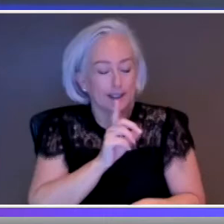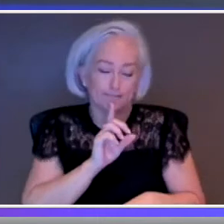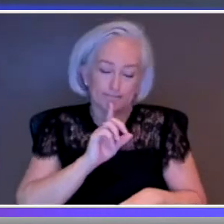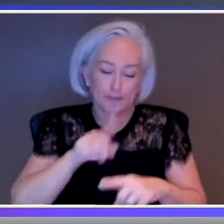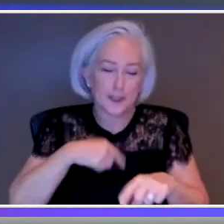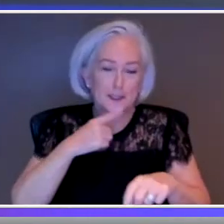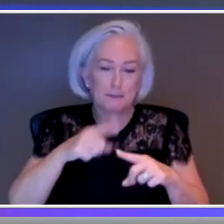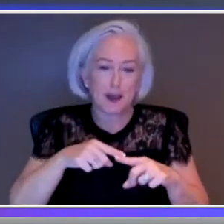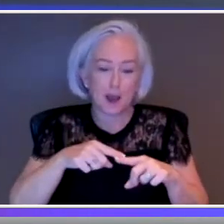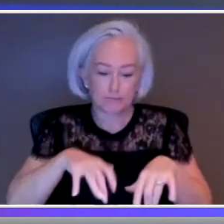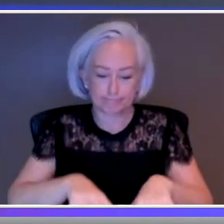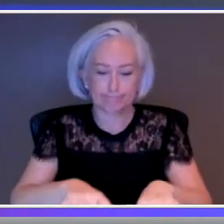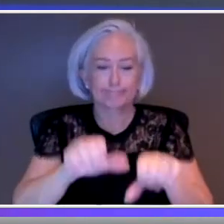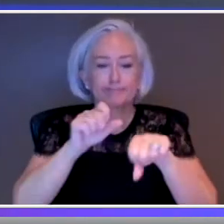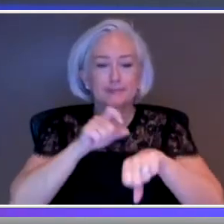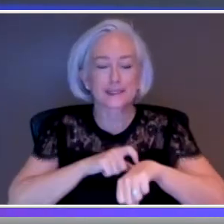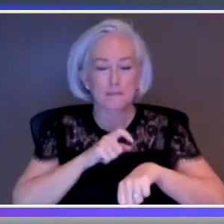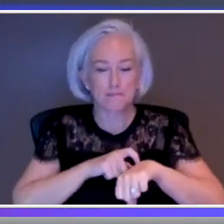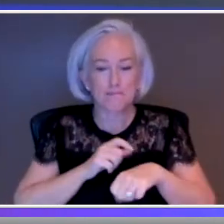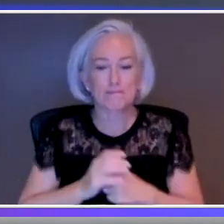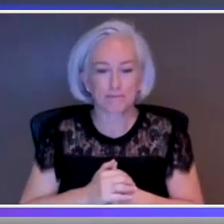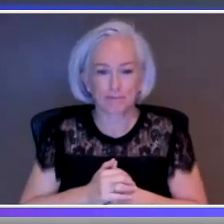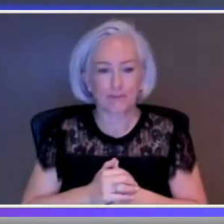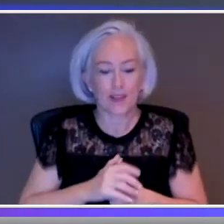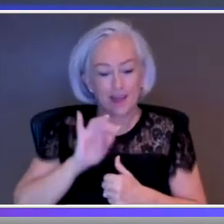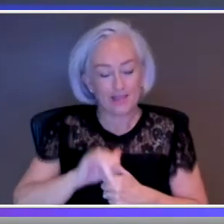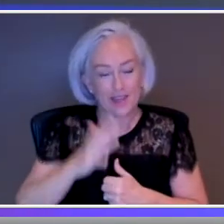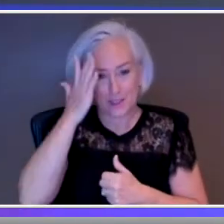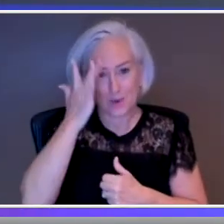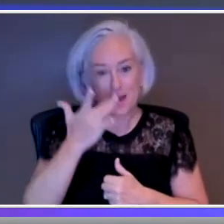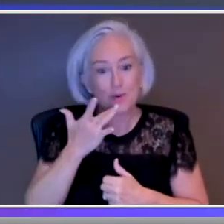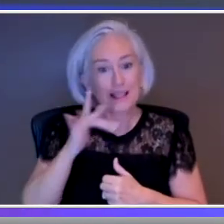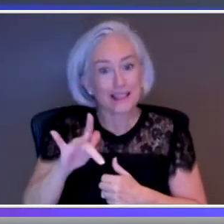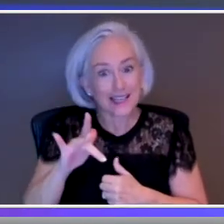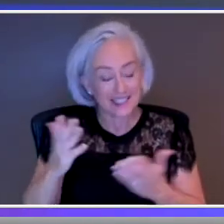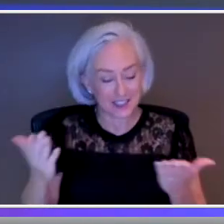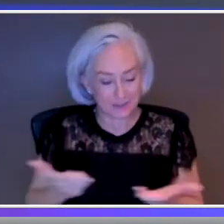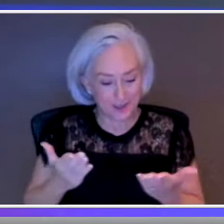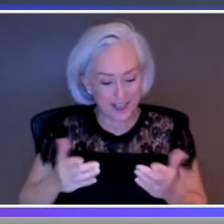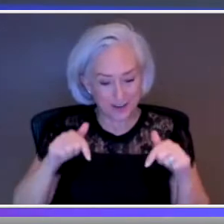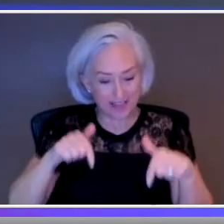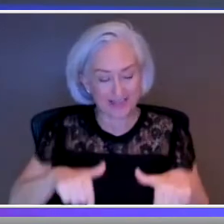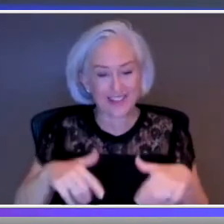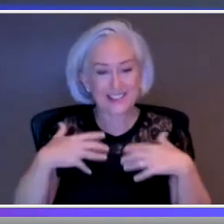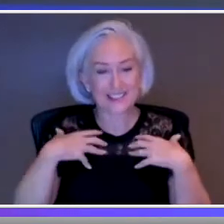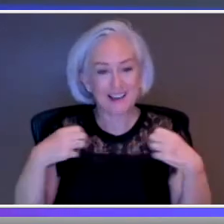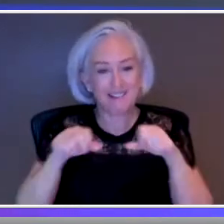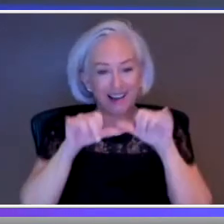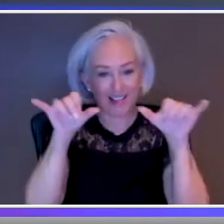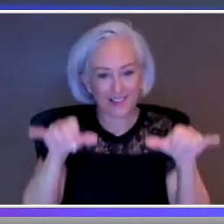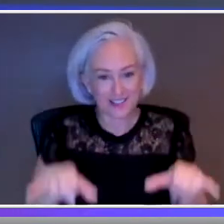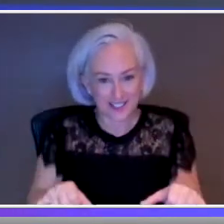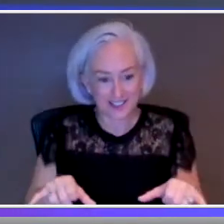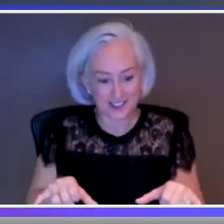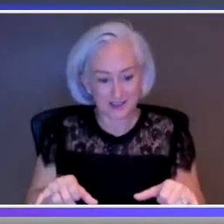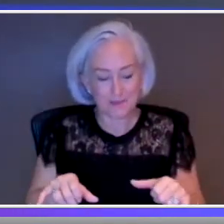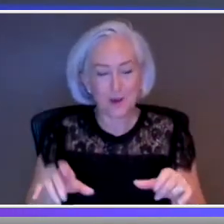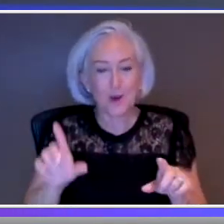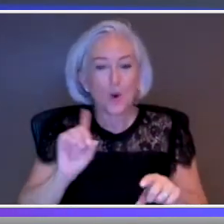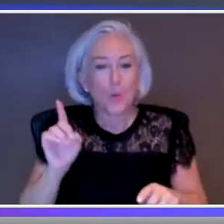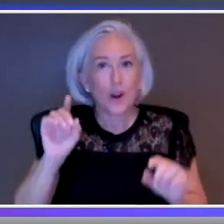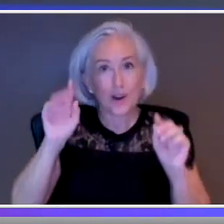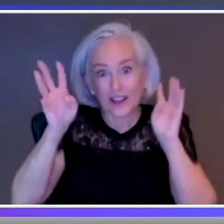we're always very fortunate to be at the university, at this health systems, where innovation and collaboration